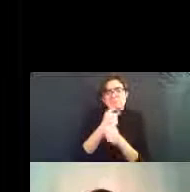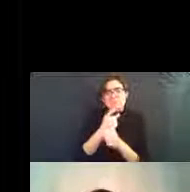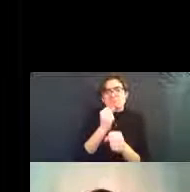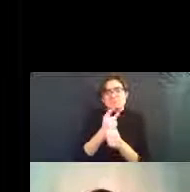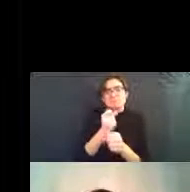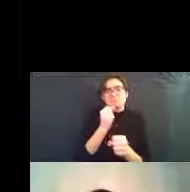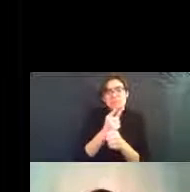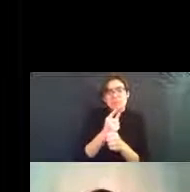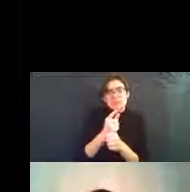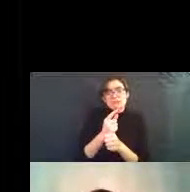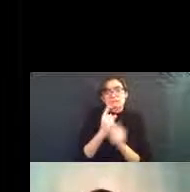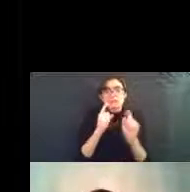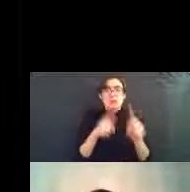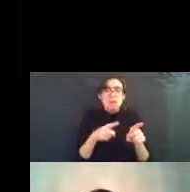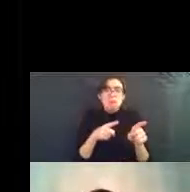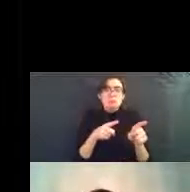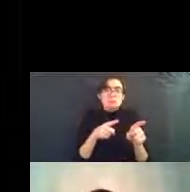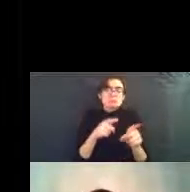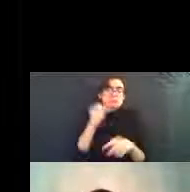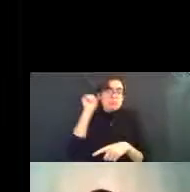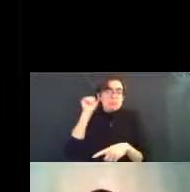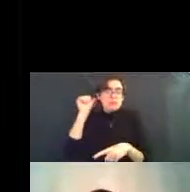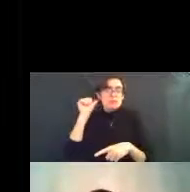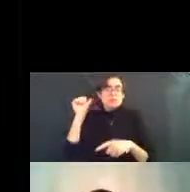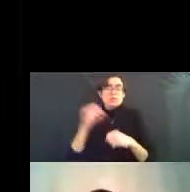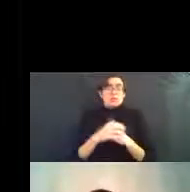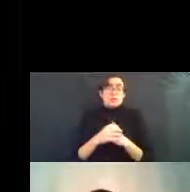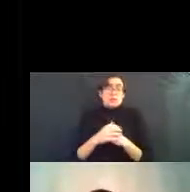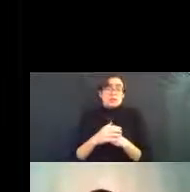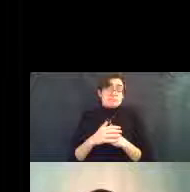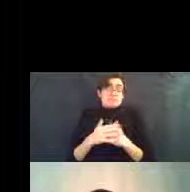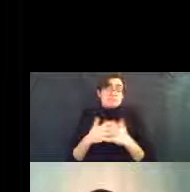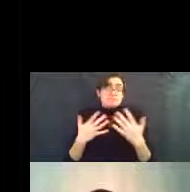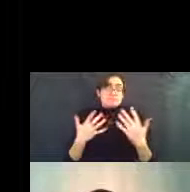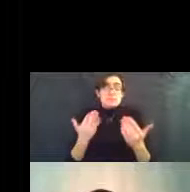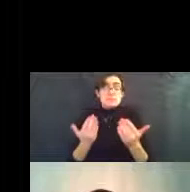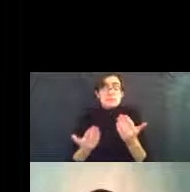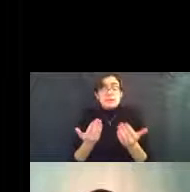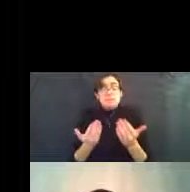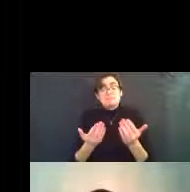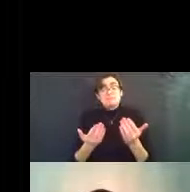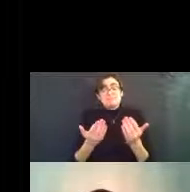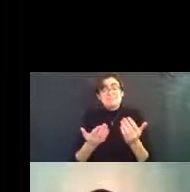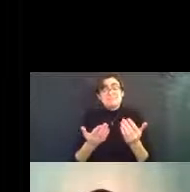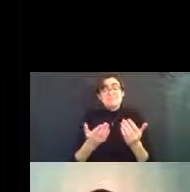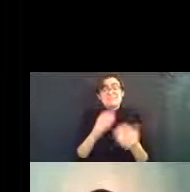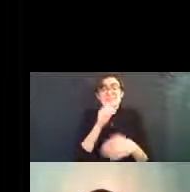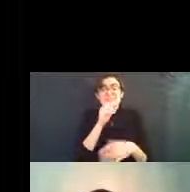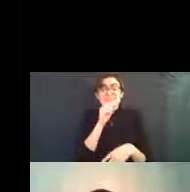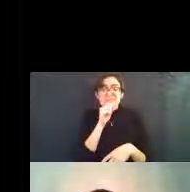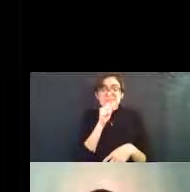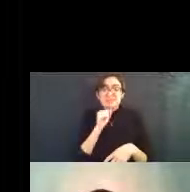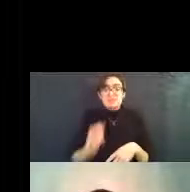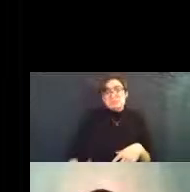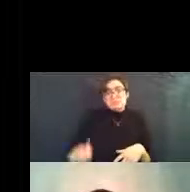what kind of, you know, your exposure to sound over time, you know, as you age and whatever environment you're